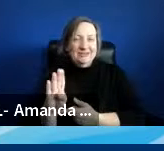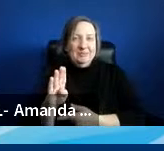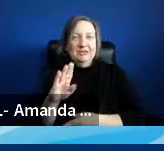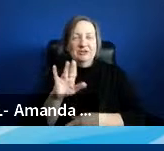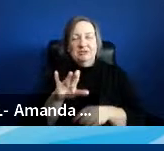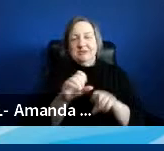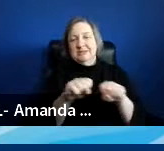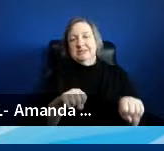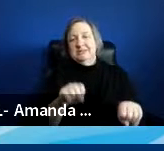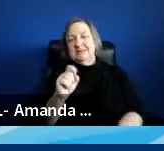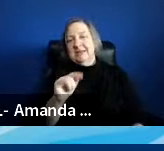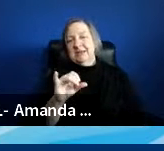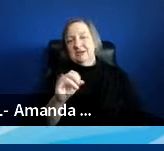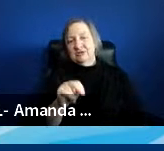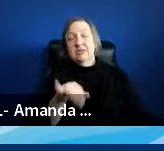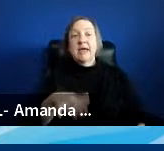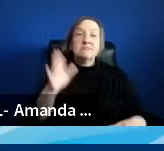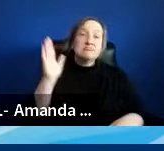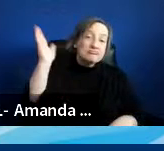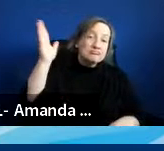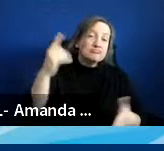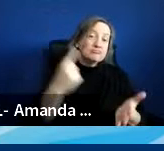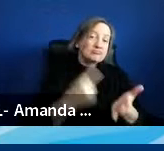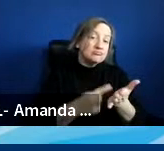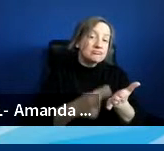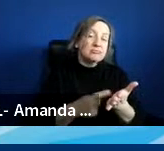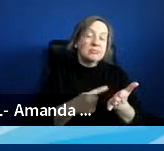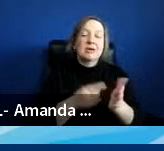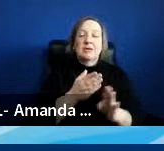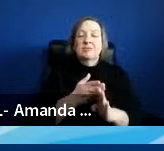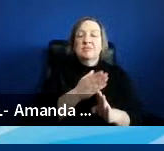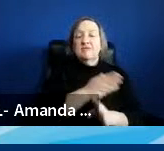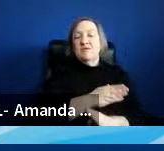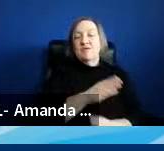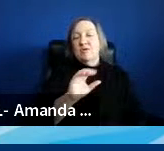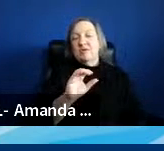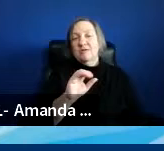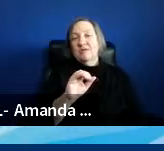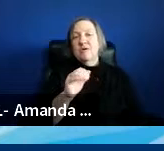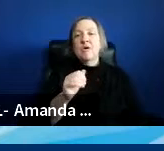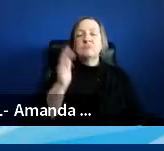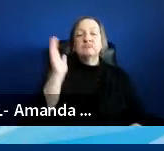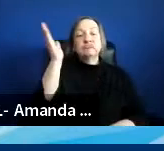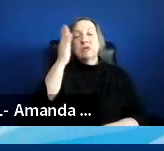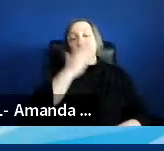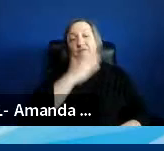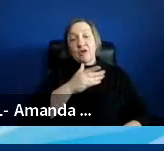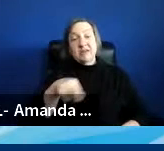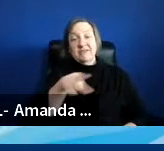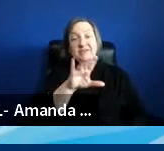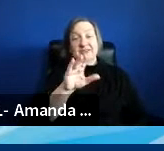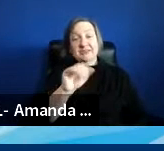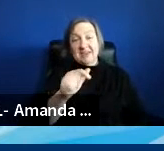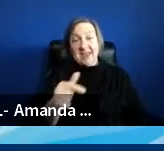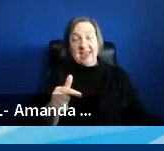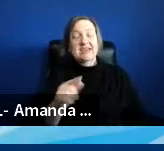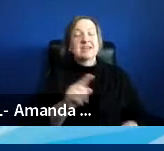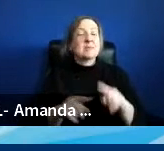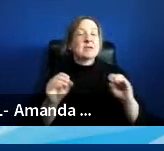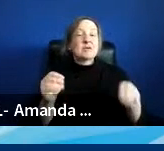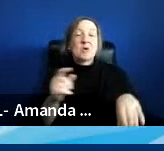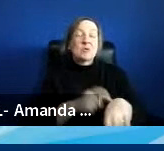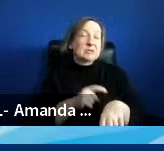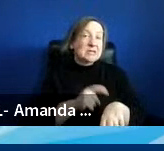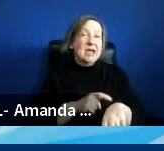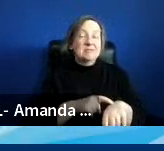a presentation and a discussion that we've had before CAG. We just didn't have a lot of time to actually ask questions and